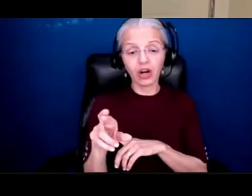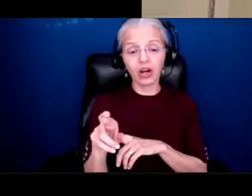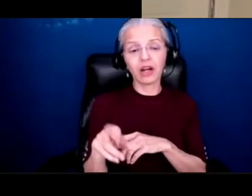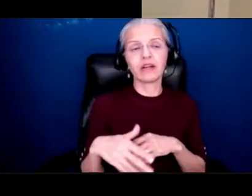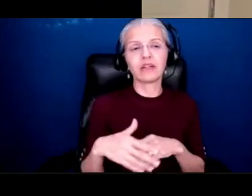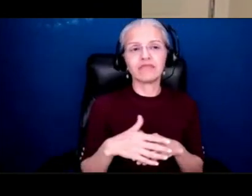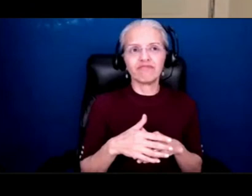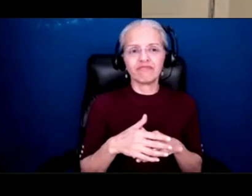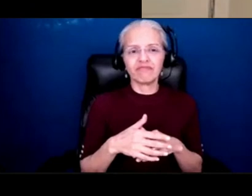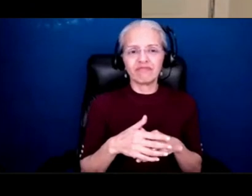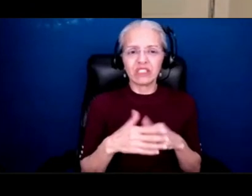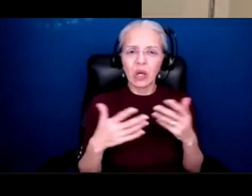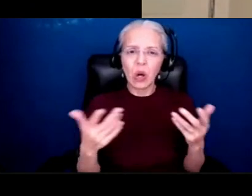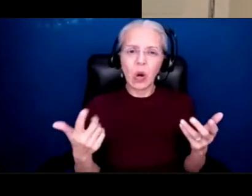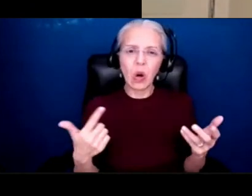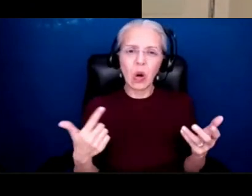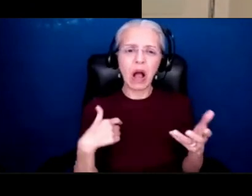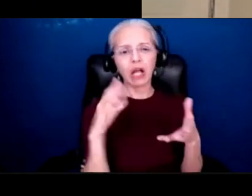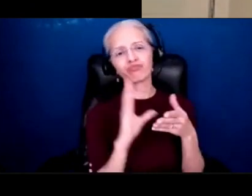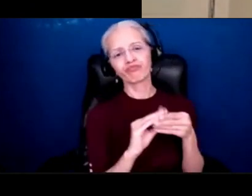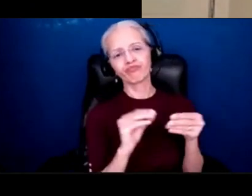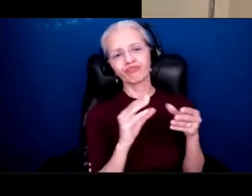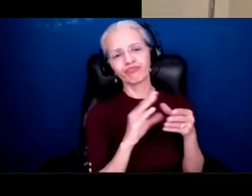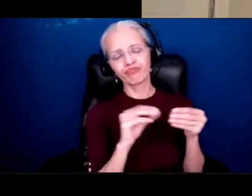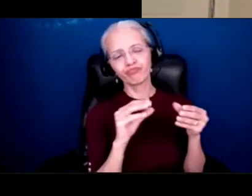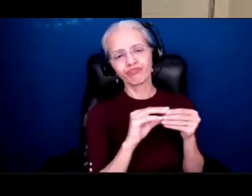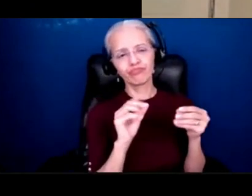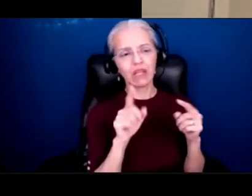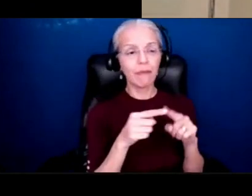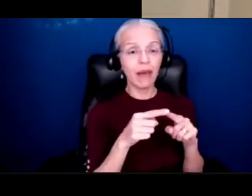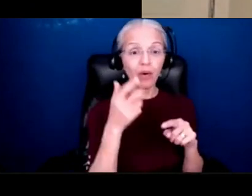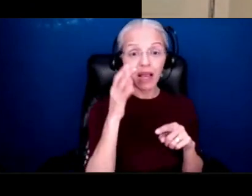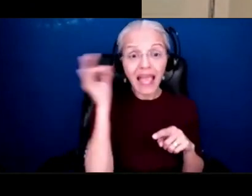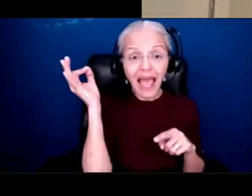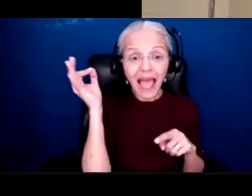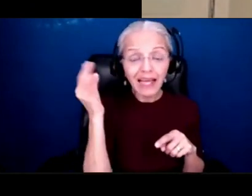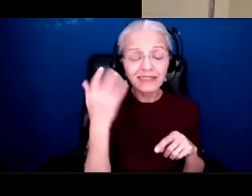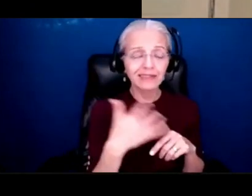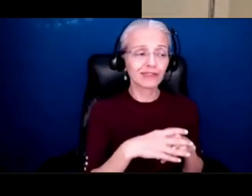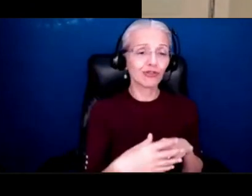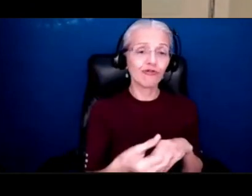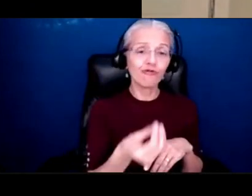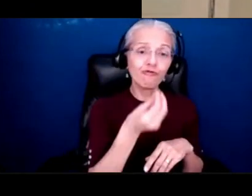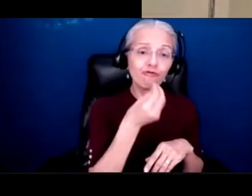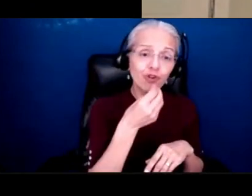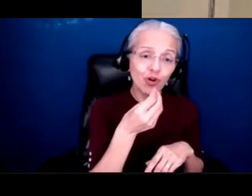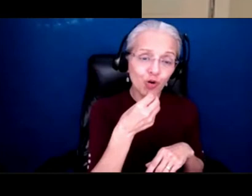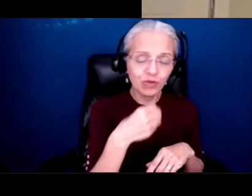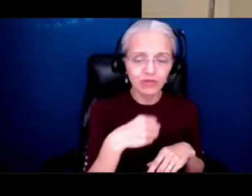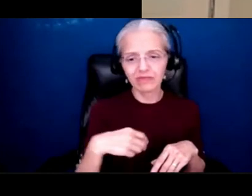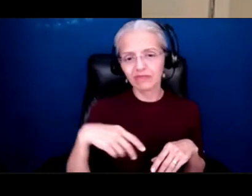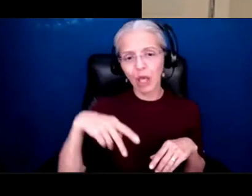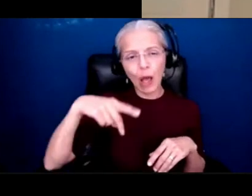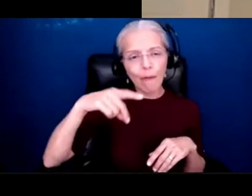food, a lot about Chinese culture, you know, a lot about pop culture,